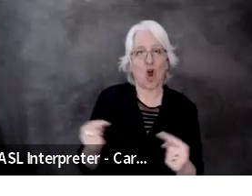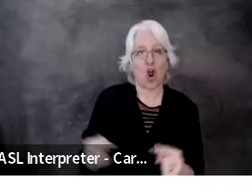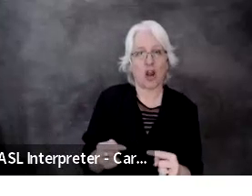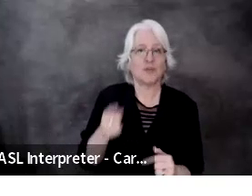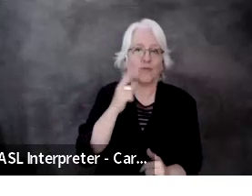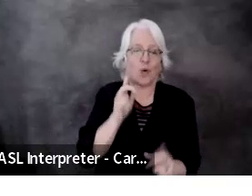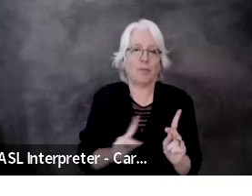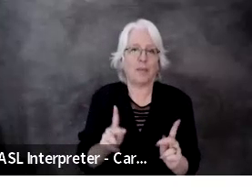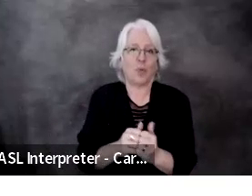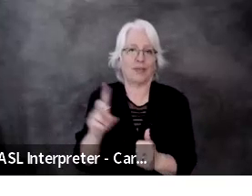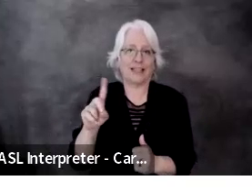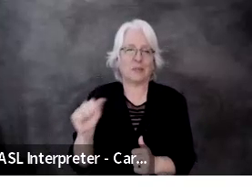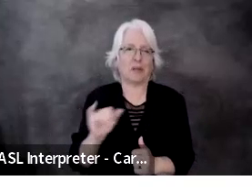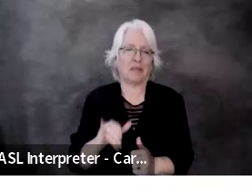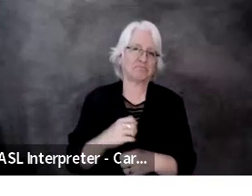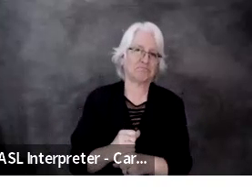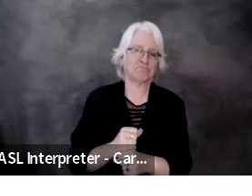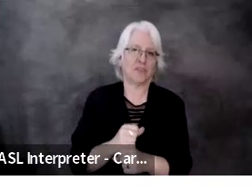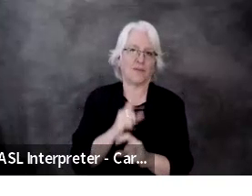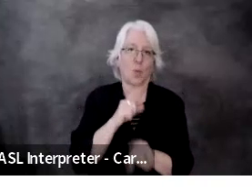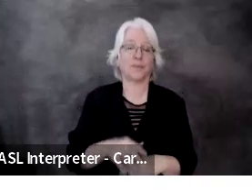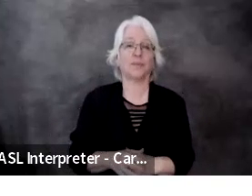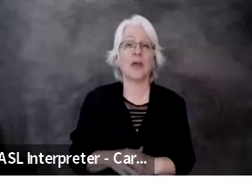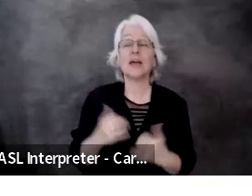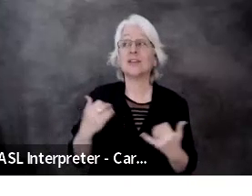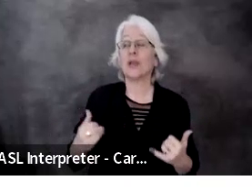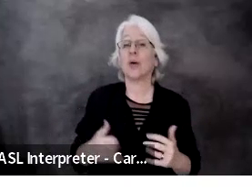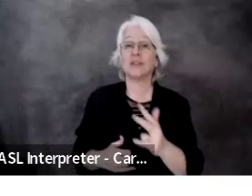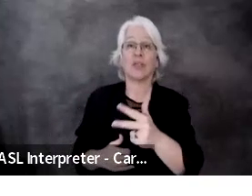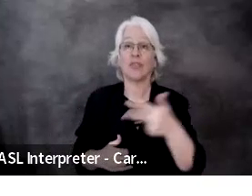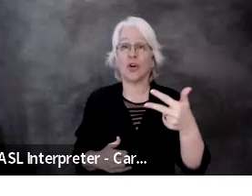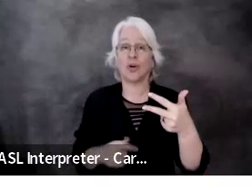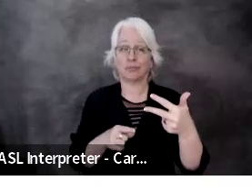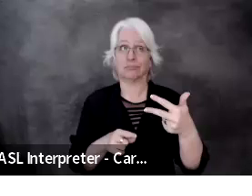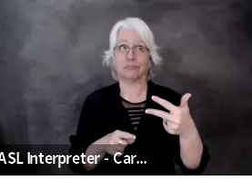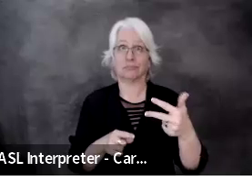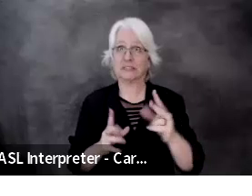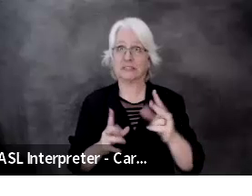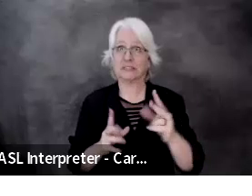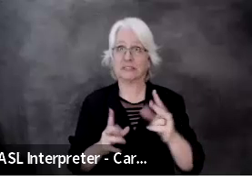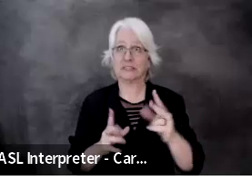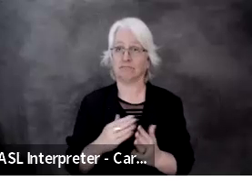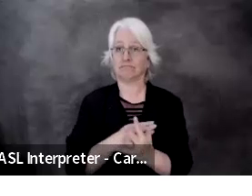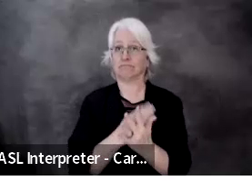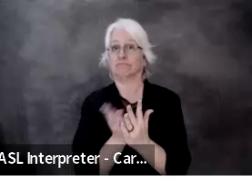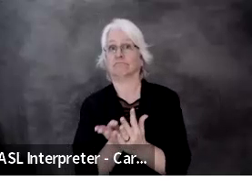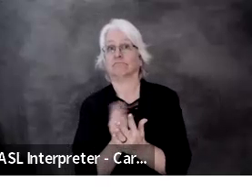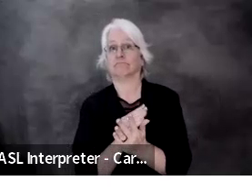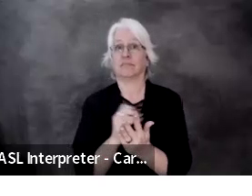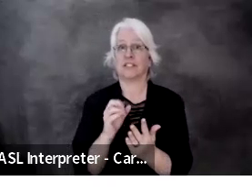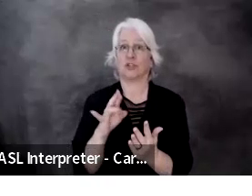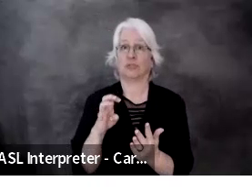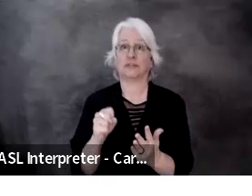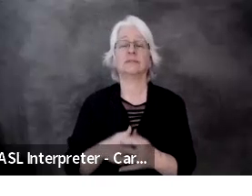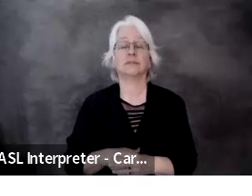disabilities. So this is our third, I guess, session in this